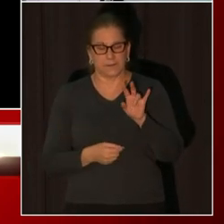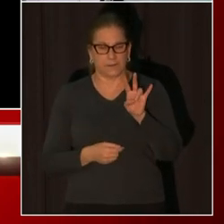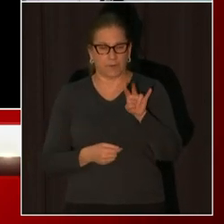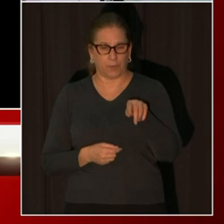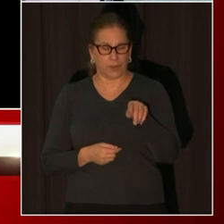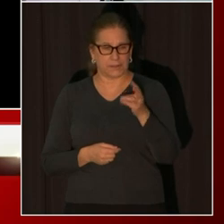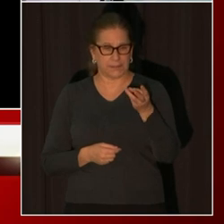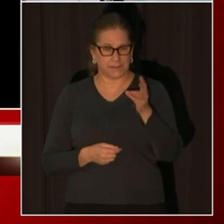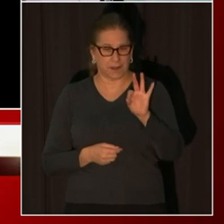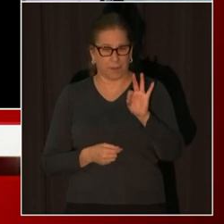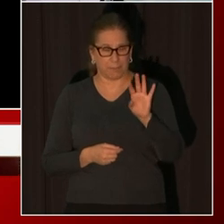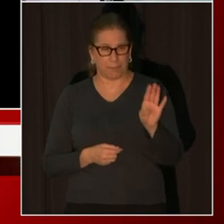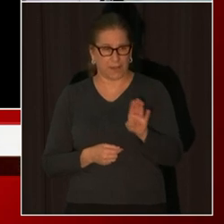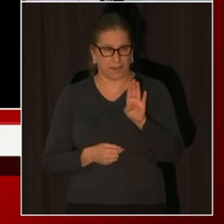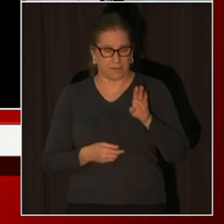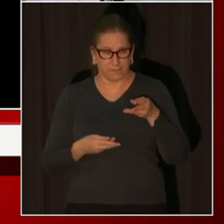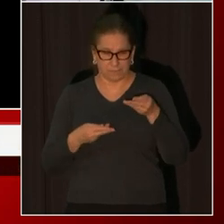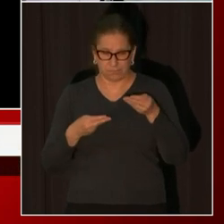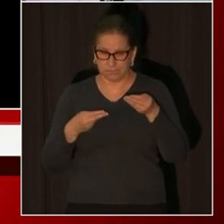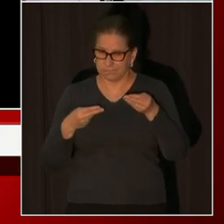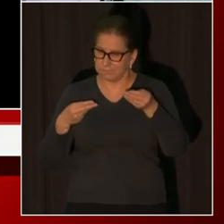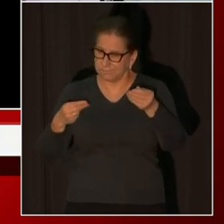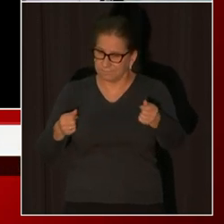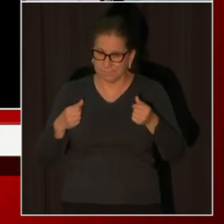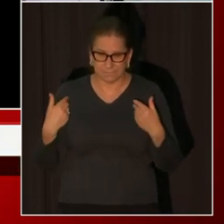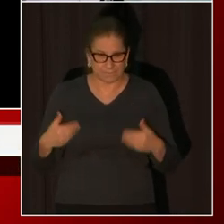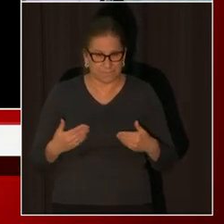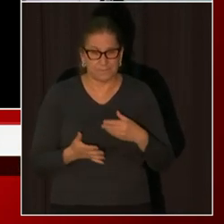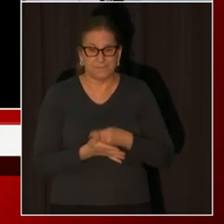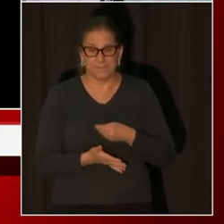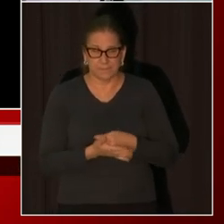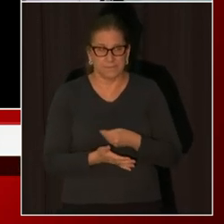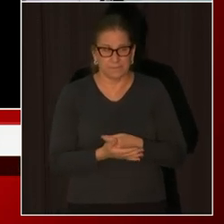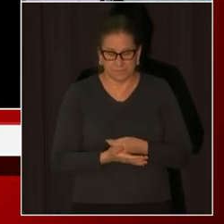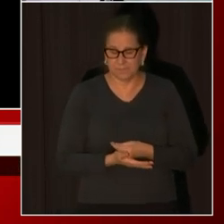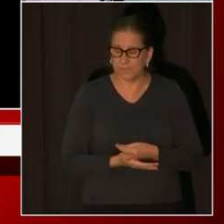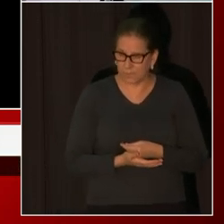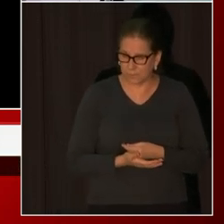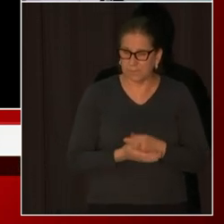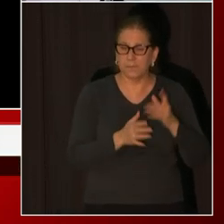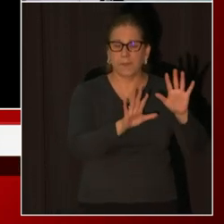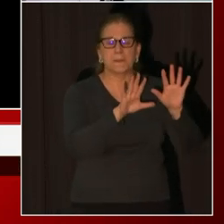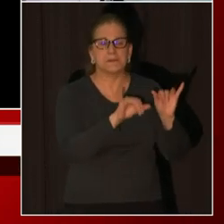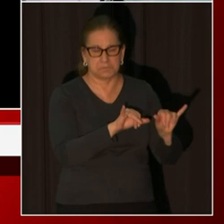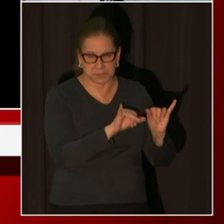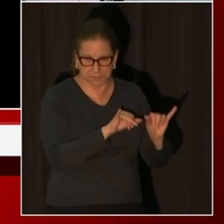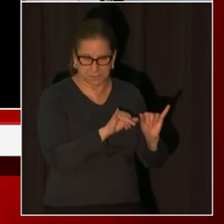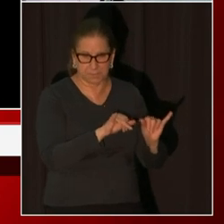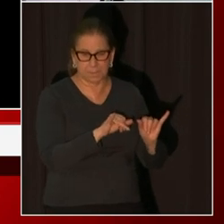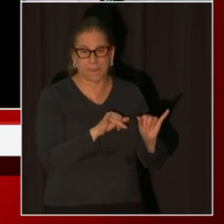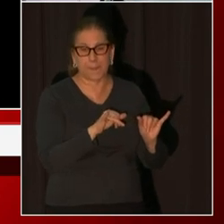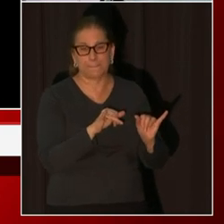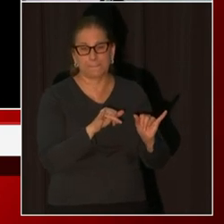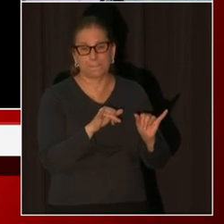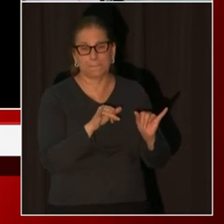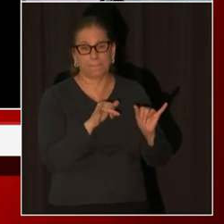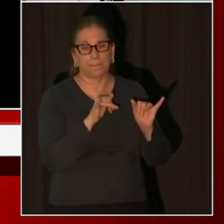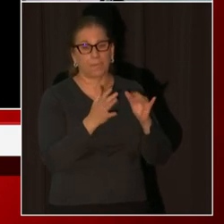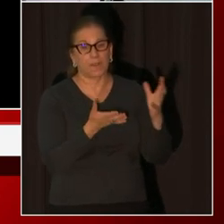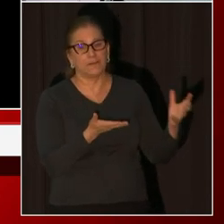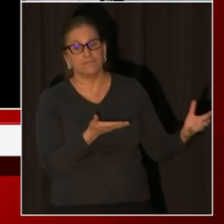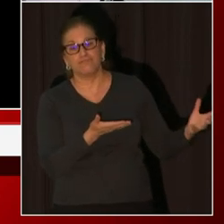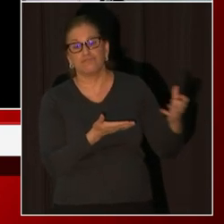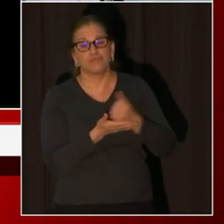funds are the same as they usually are, with the greatest source of funds being from our GO and IT bonds,